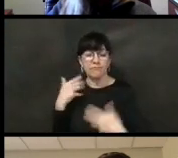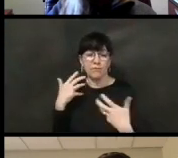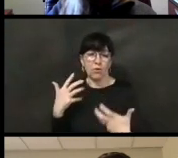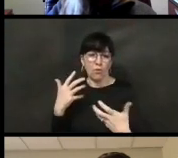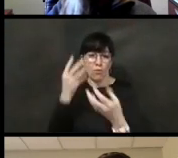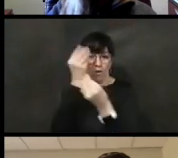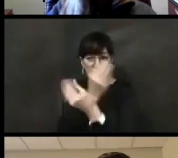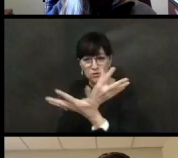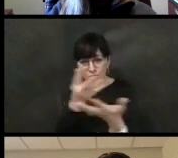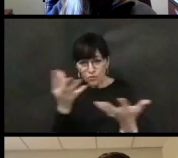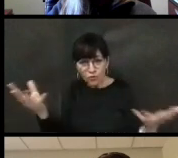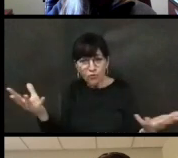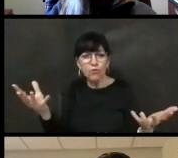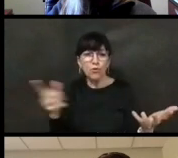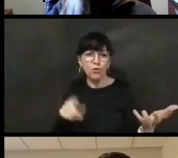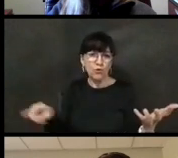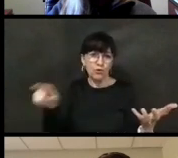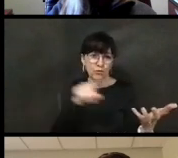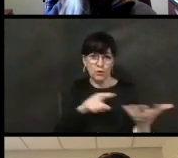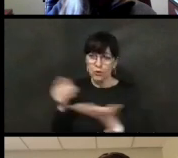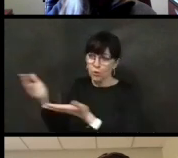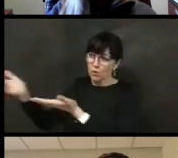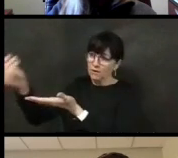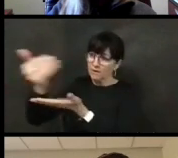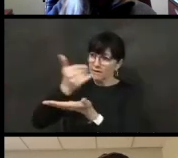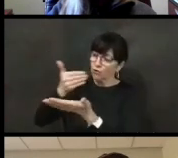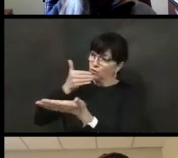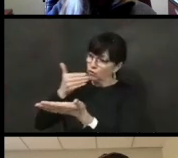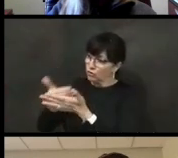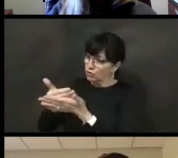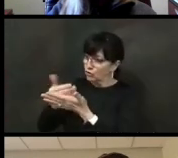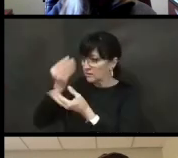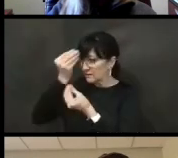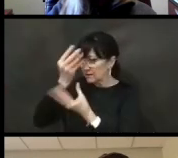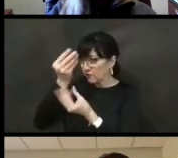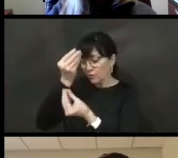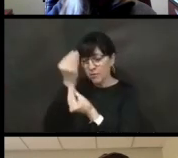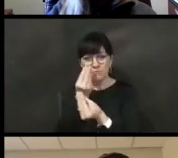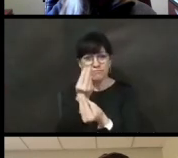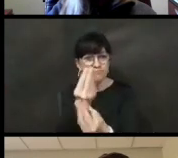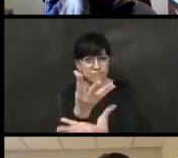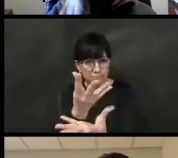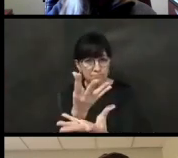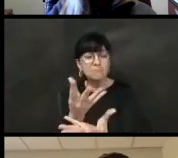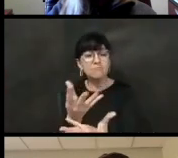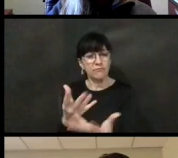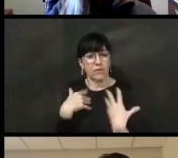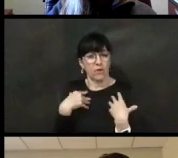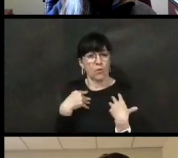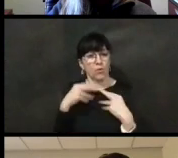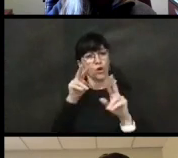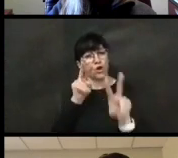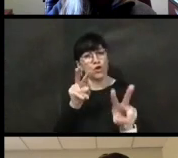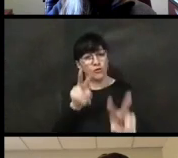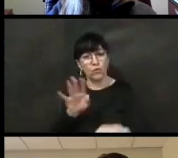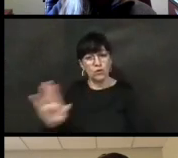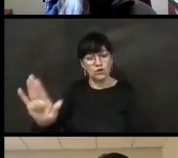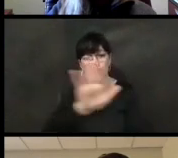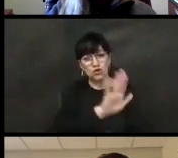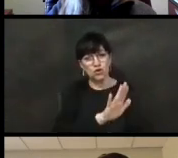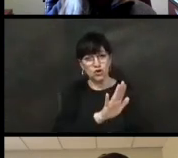economic reopening. We hope to hear about your experience, your thoughts, to best inform us as we move forward. And again,